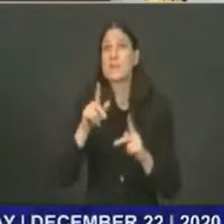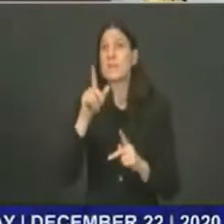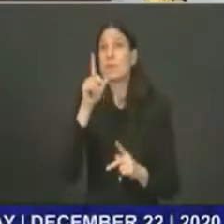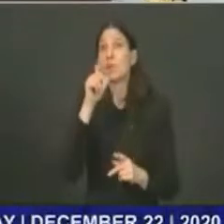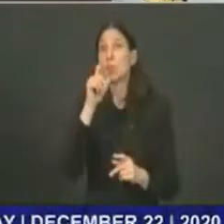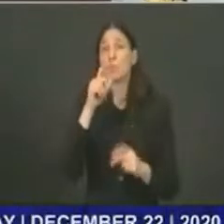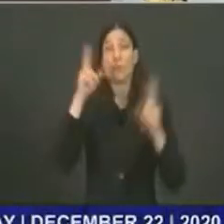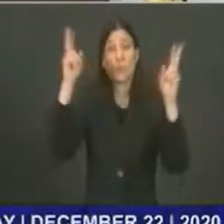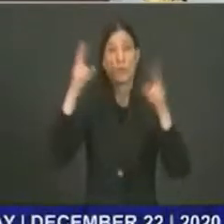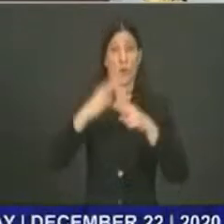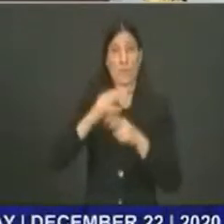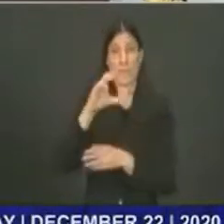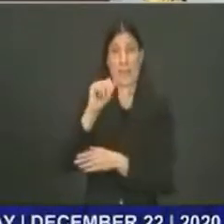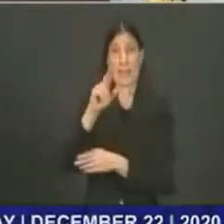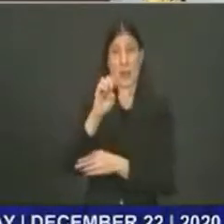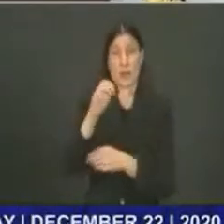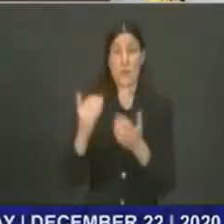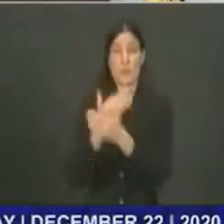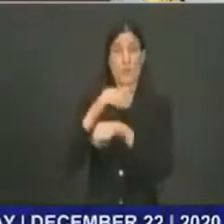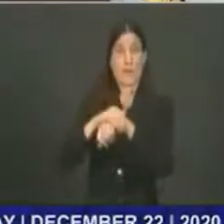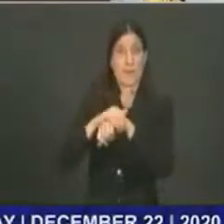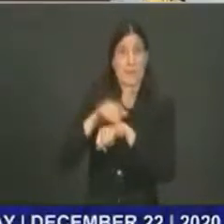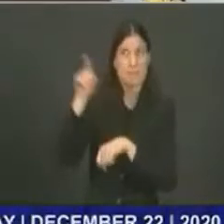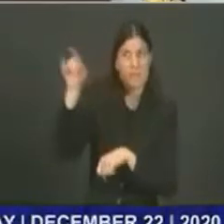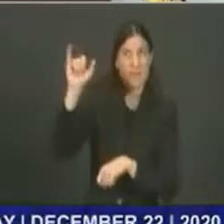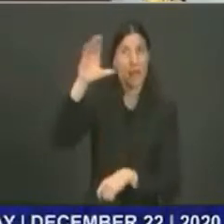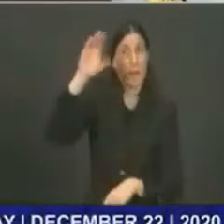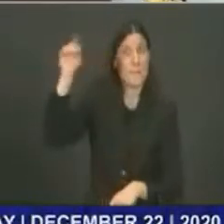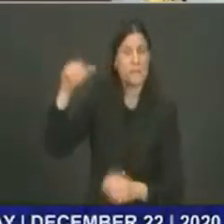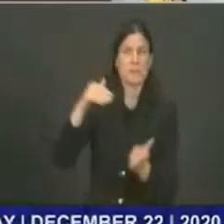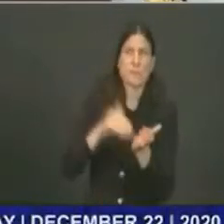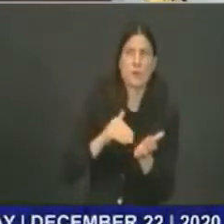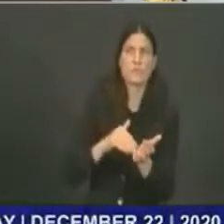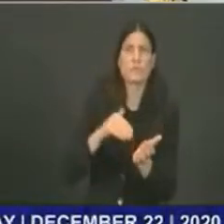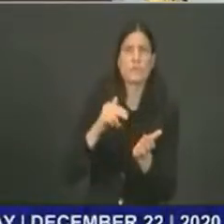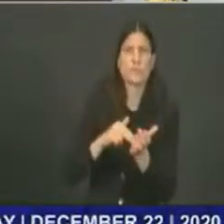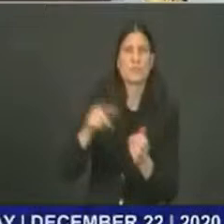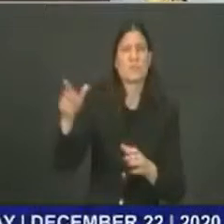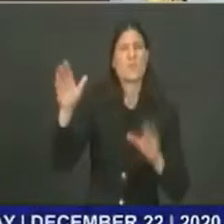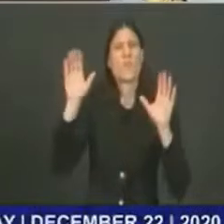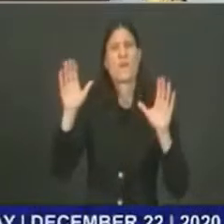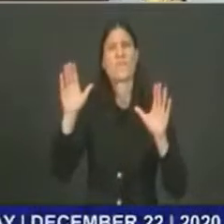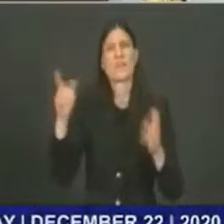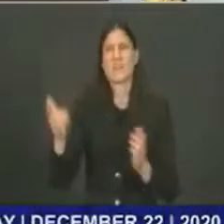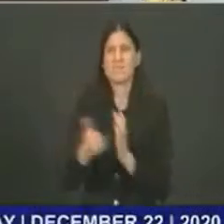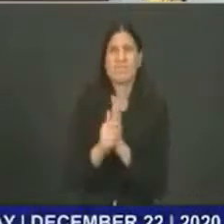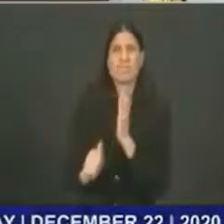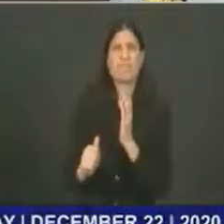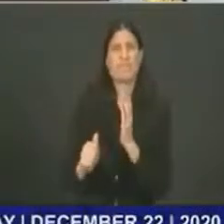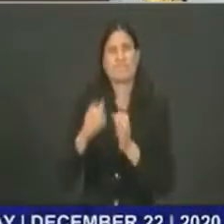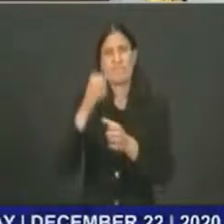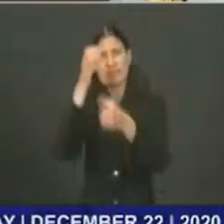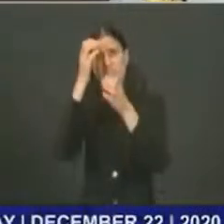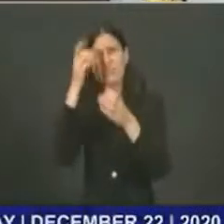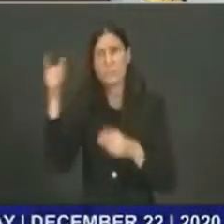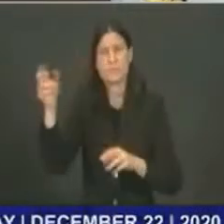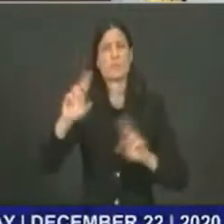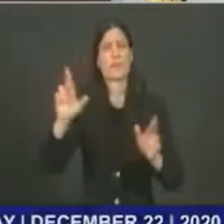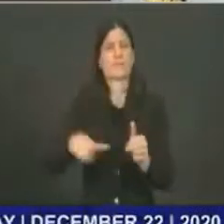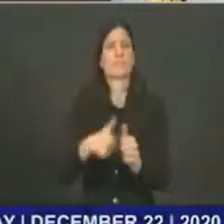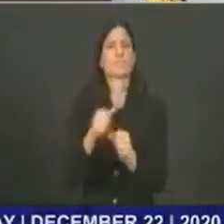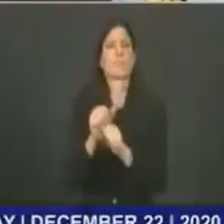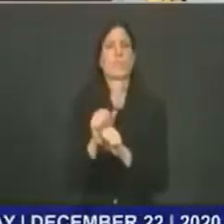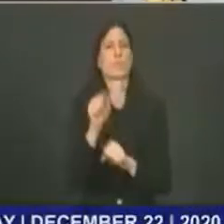field hospitals. They're high quality field hospitals, and we're going to keep them open. We're going to hope not to use them too much.